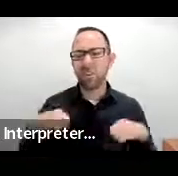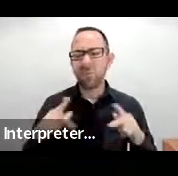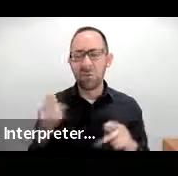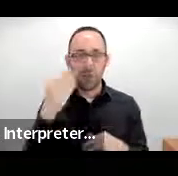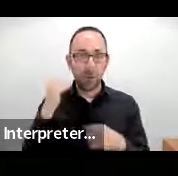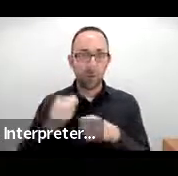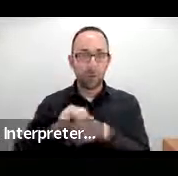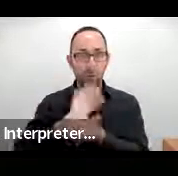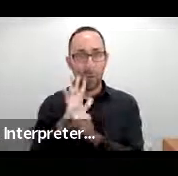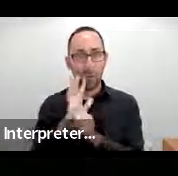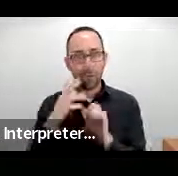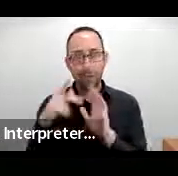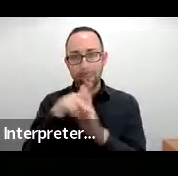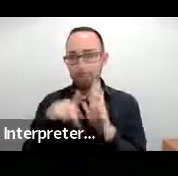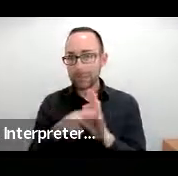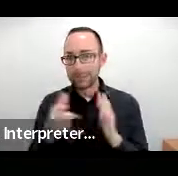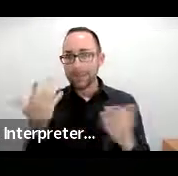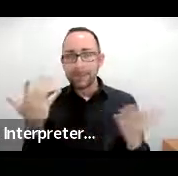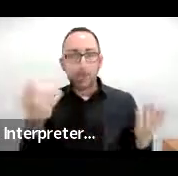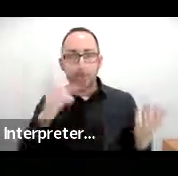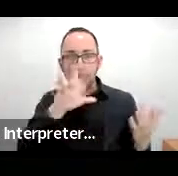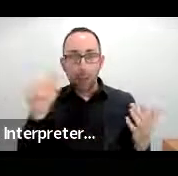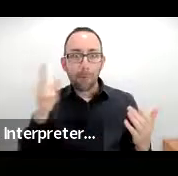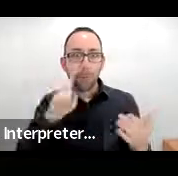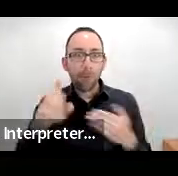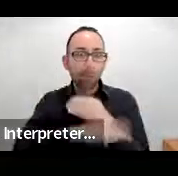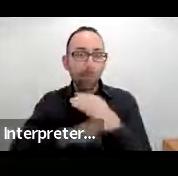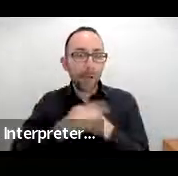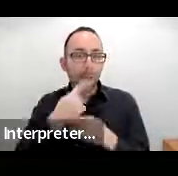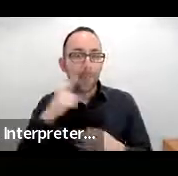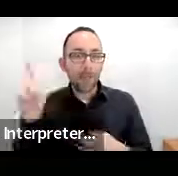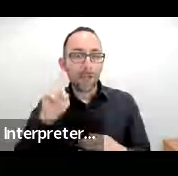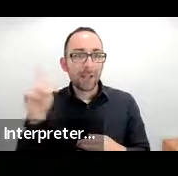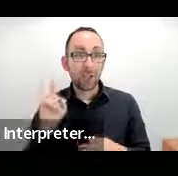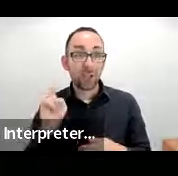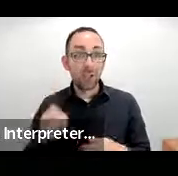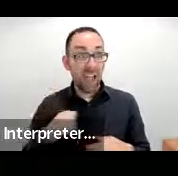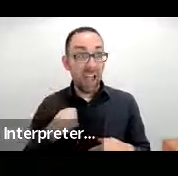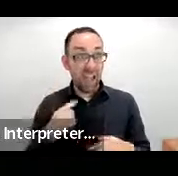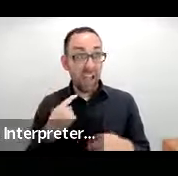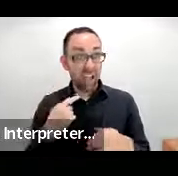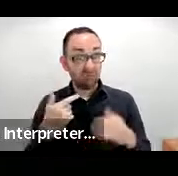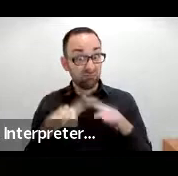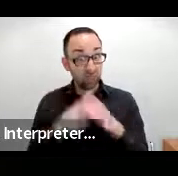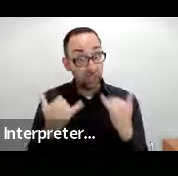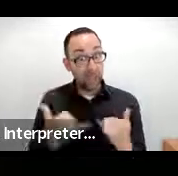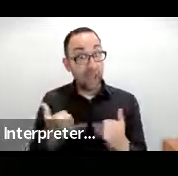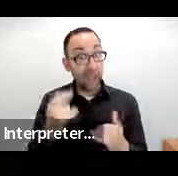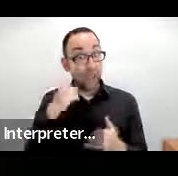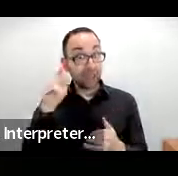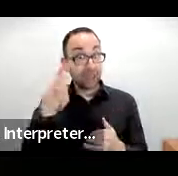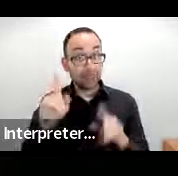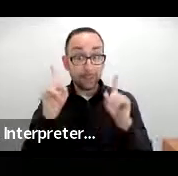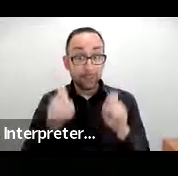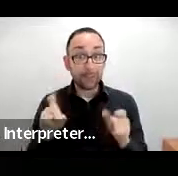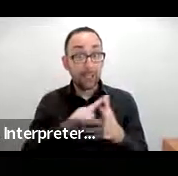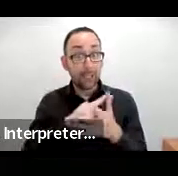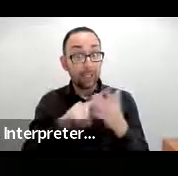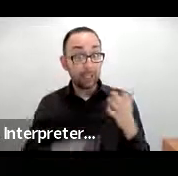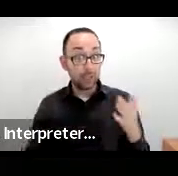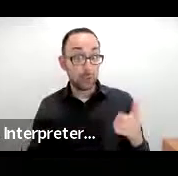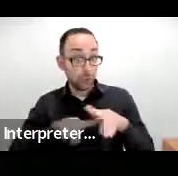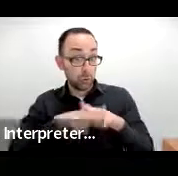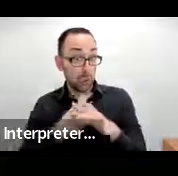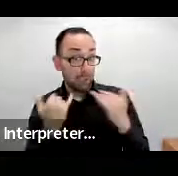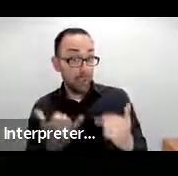COVID policies are up in the air for the fall. Should I try to get the ball rolling, like at least with a TB test in hopes to get in there for the fall? And if I